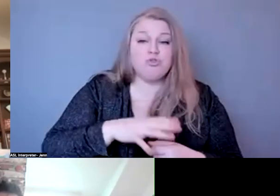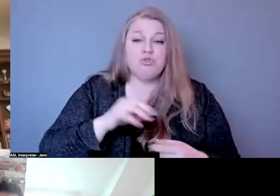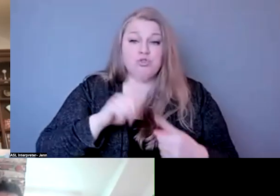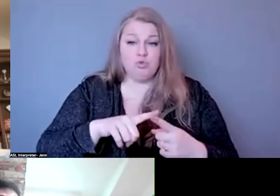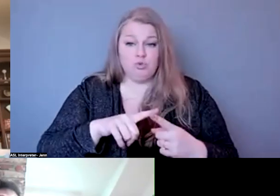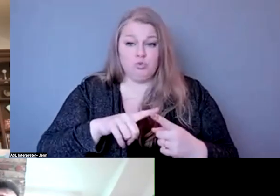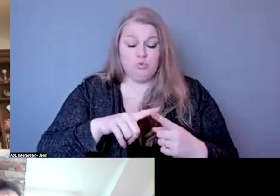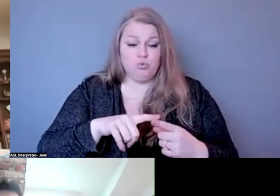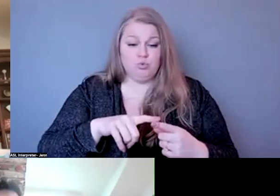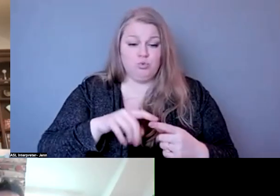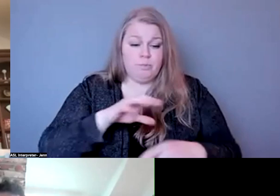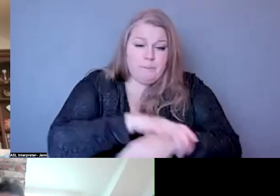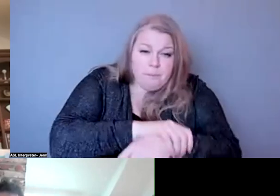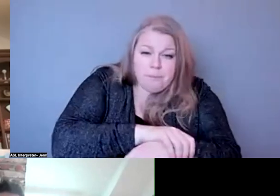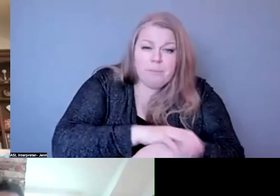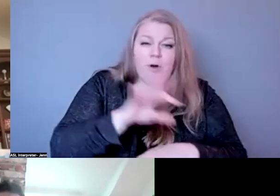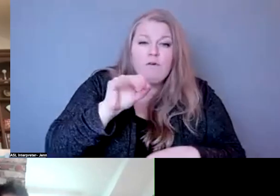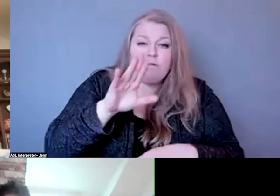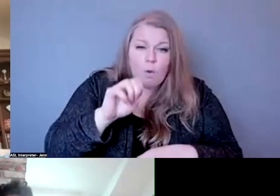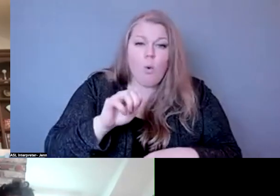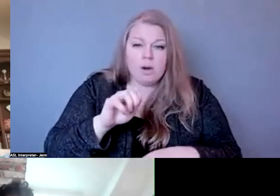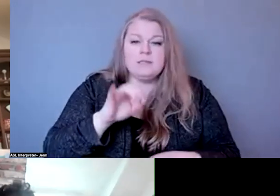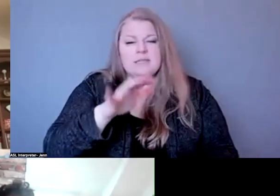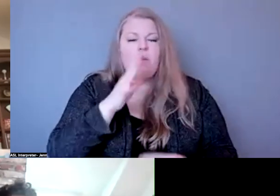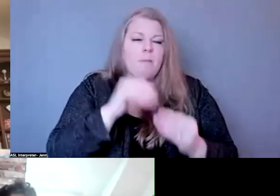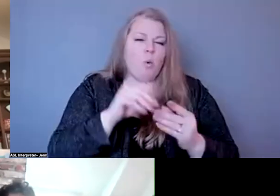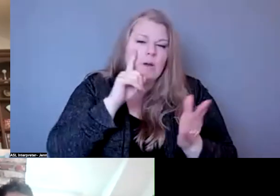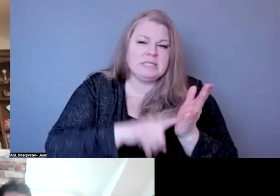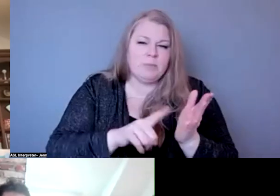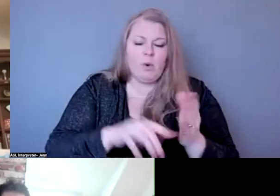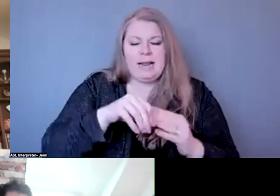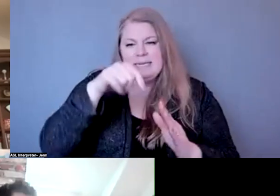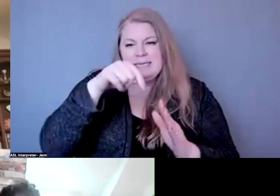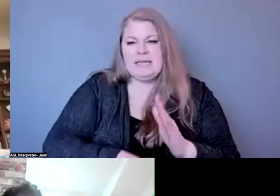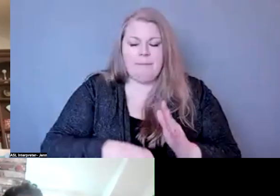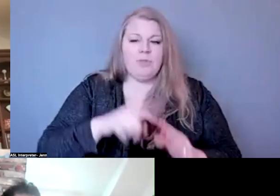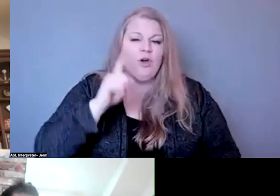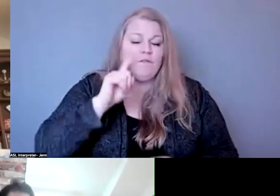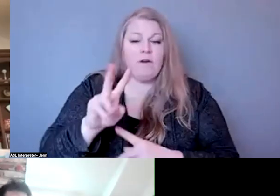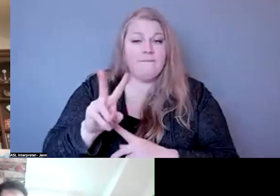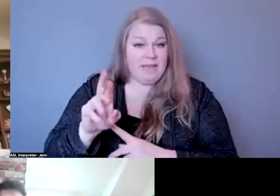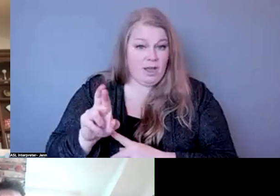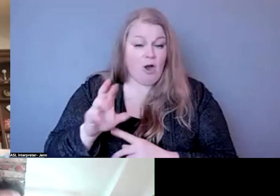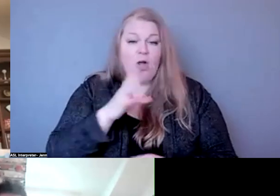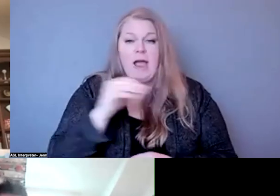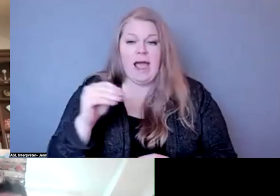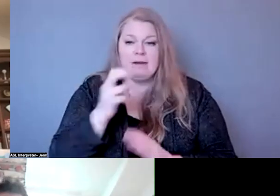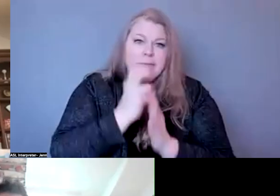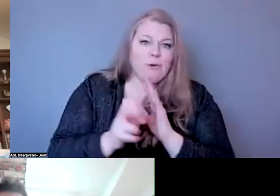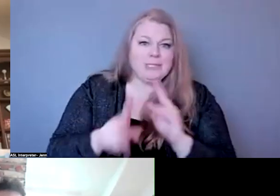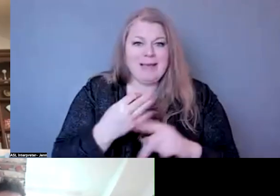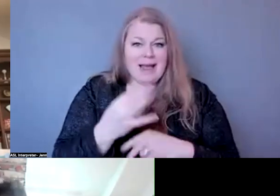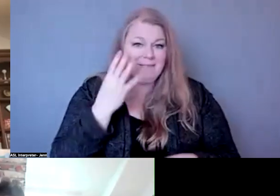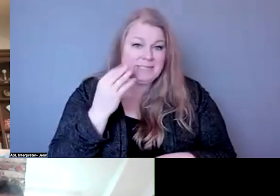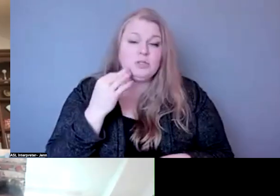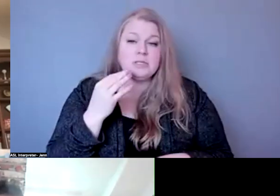apply a little bit of force. This will be explored, of course, in depth for virtual reality and immersive experiences,